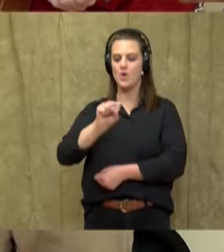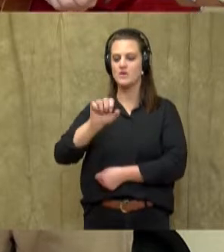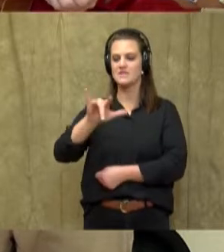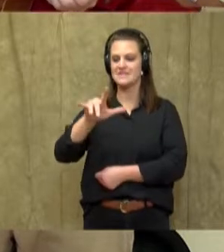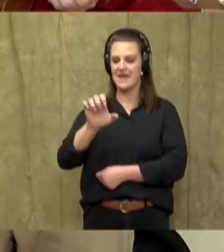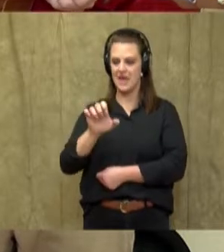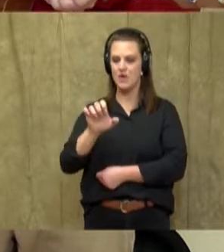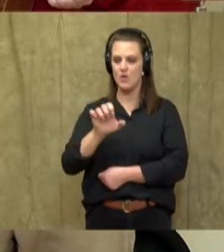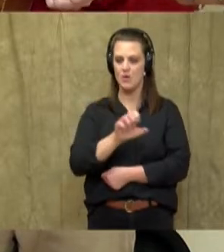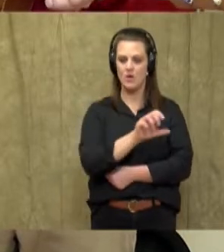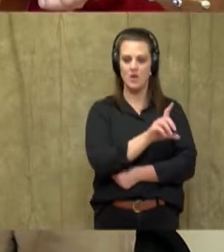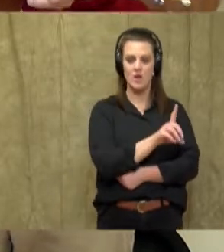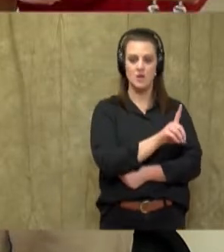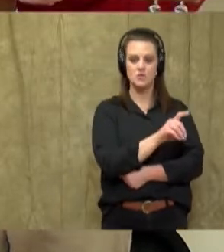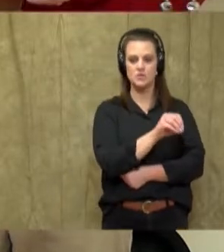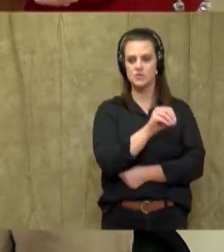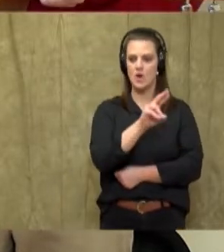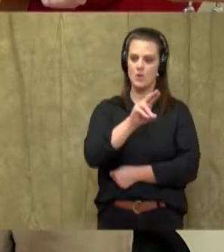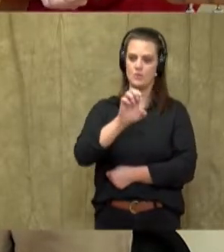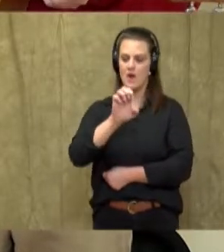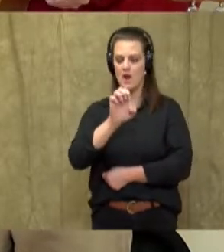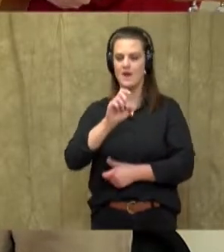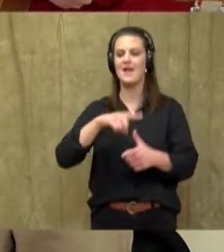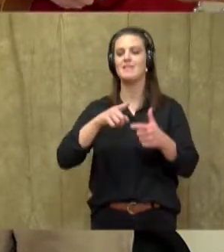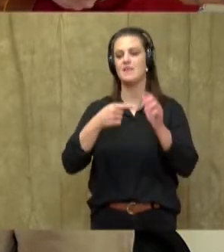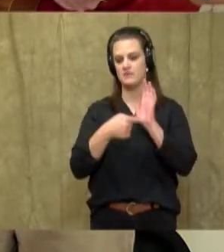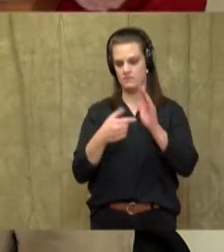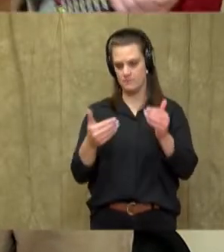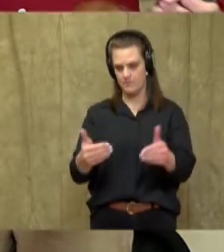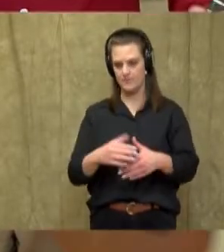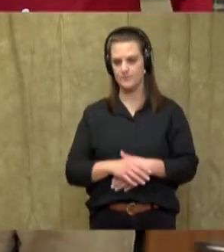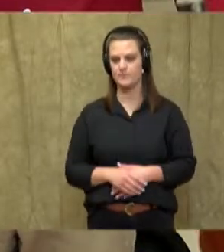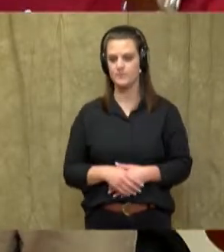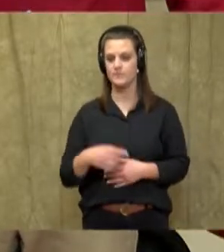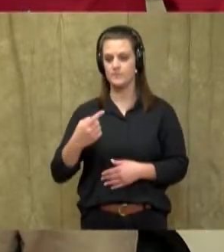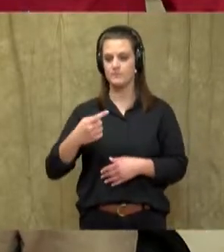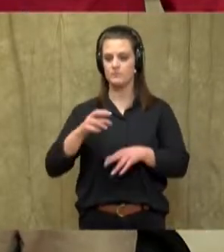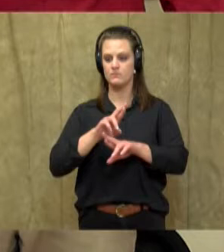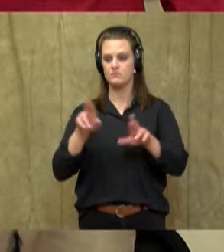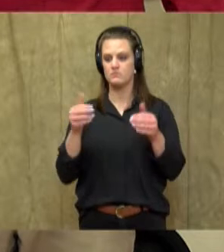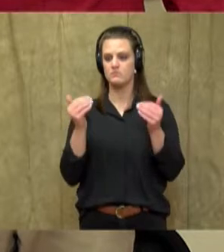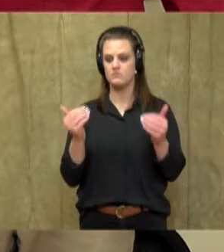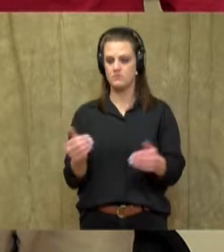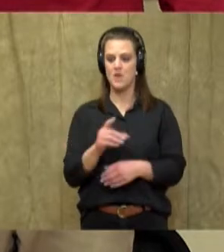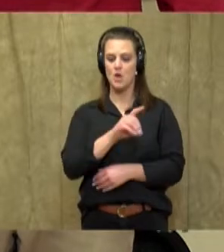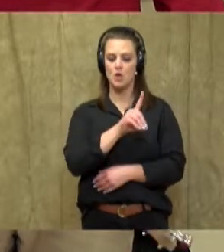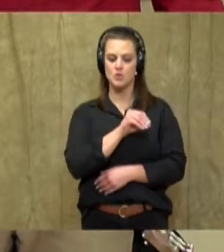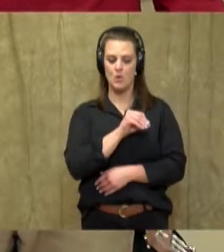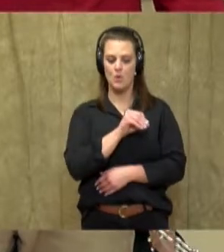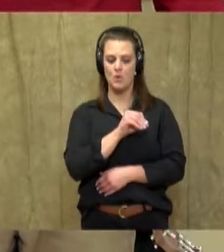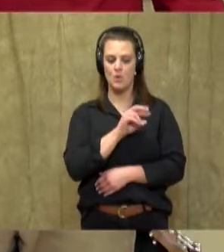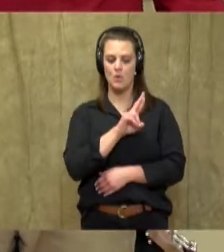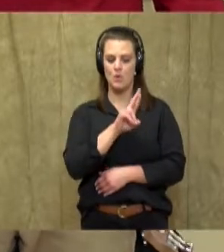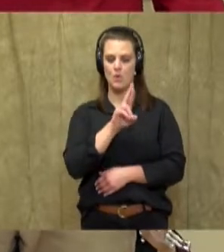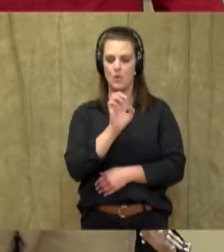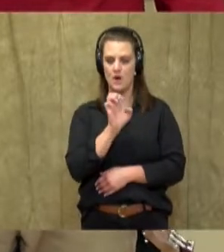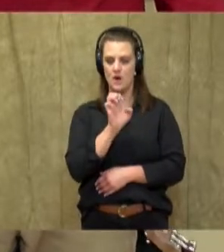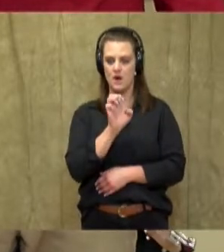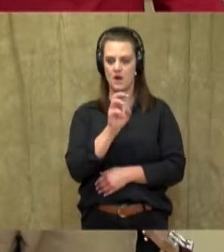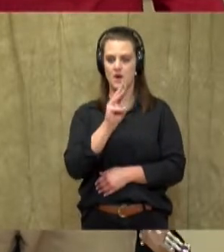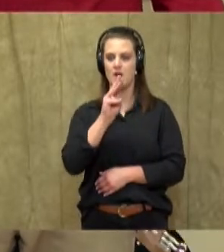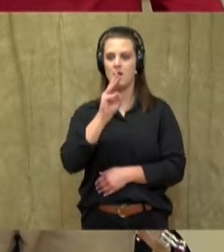sing it with me one more time, and then we'll do our examples. 1, 2, start with do.